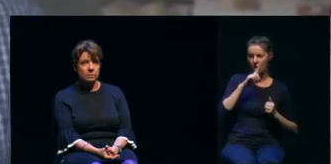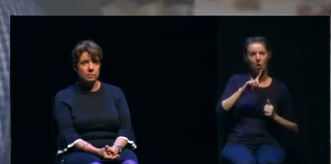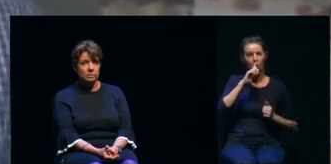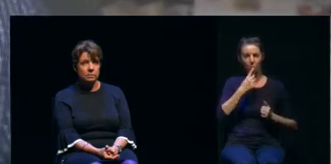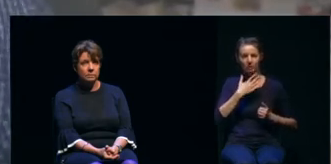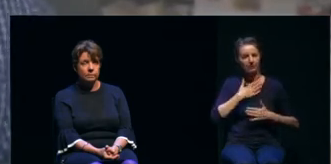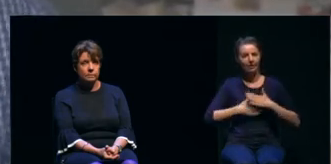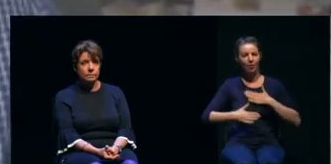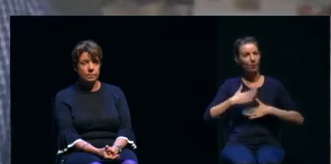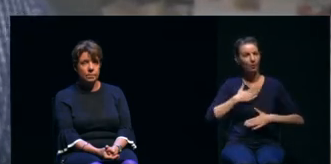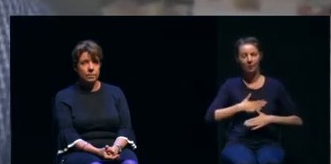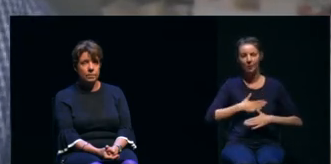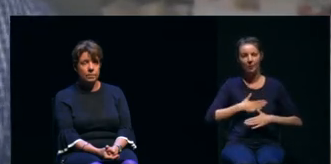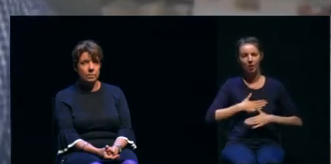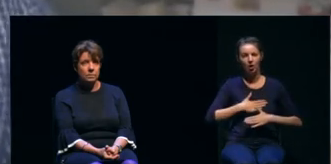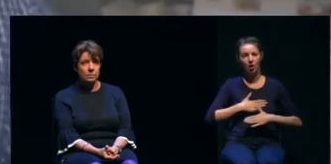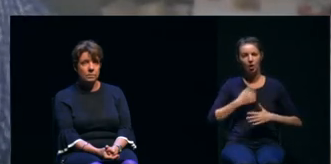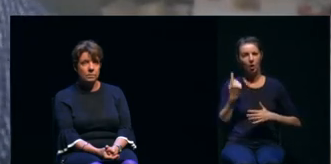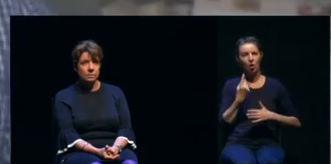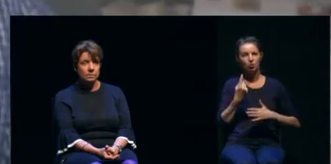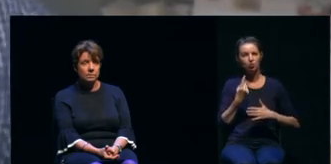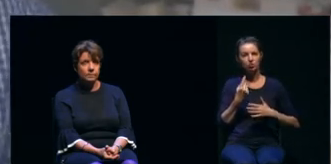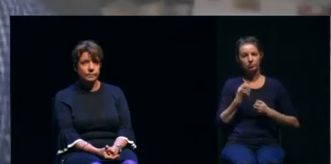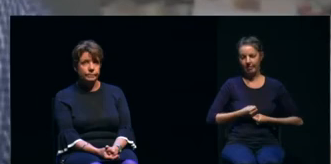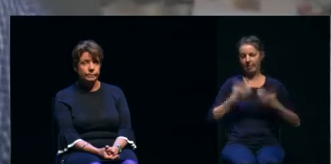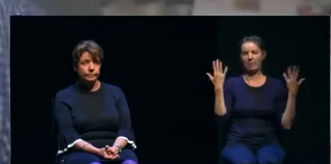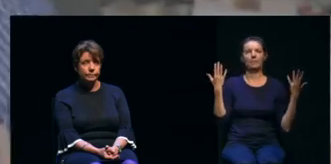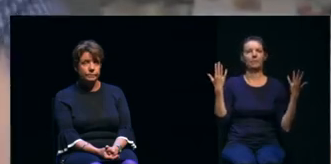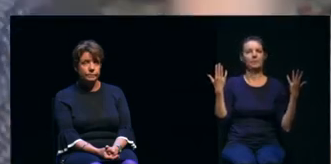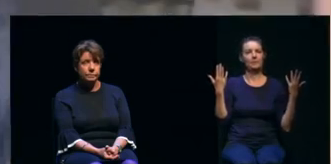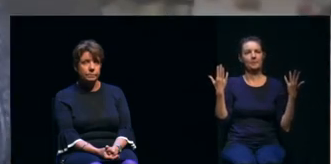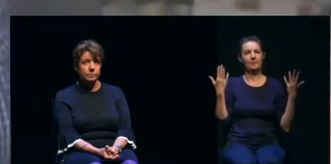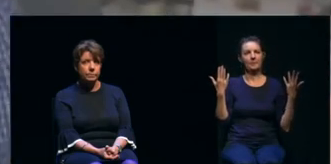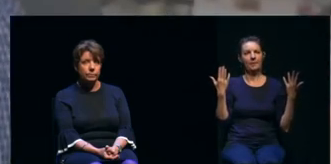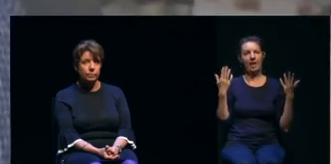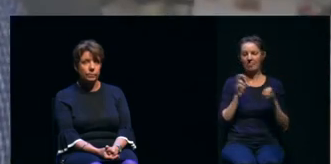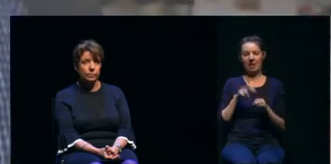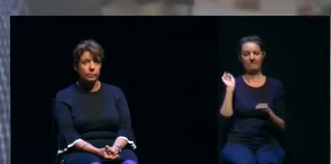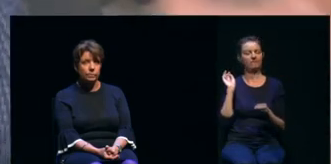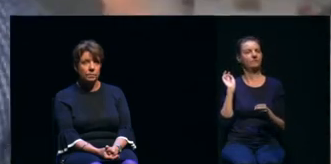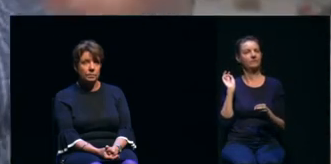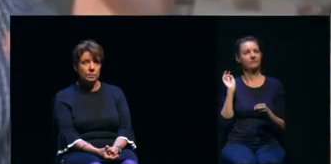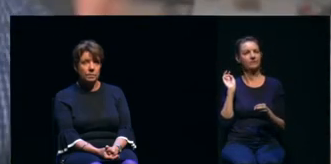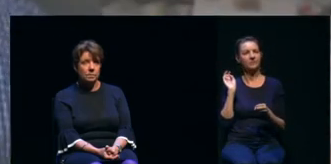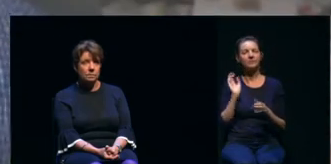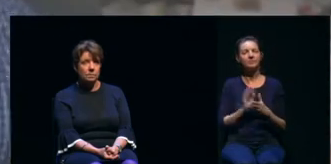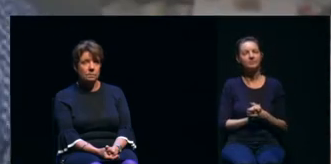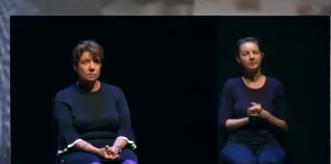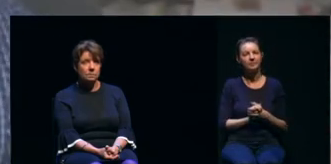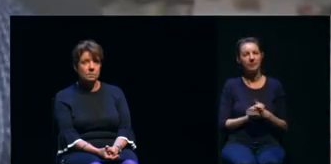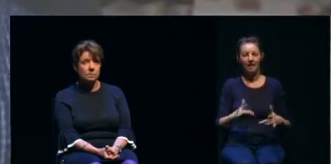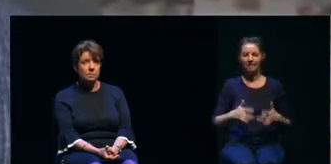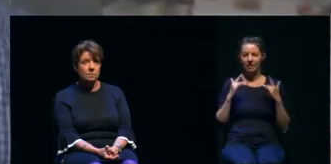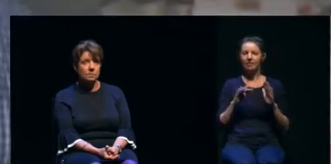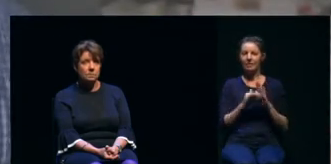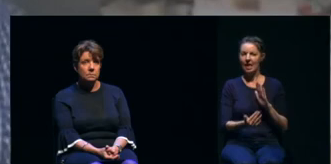the sexual assault, who couldn't deal with the constant harassment, who couldn't deal with the constant being overlooked, and they just left the arena. And I feel that now